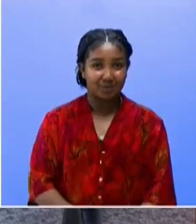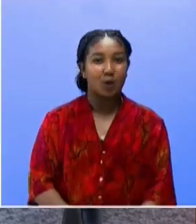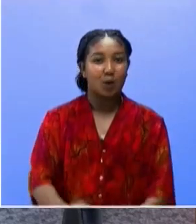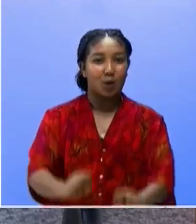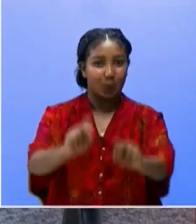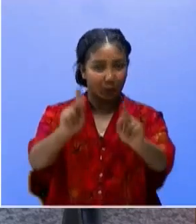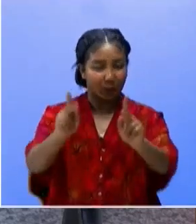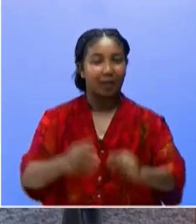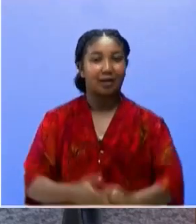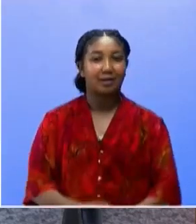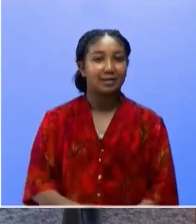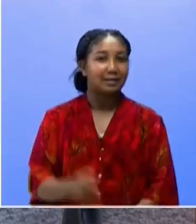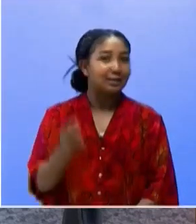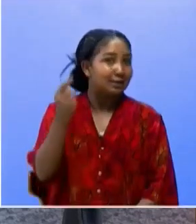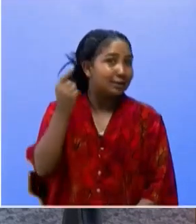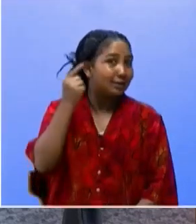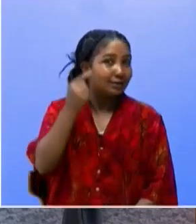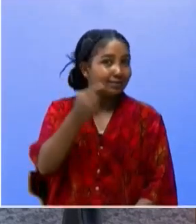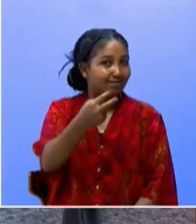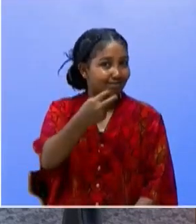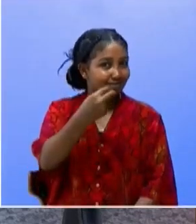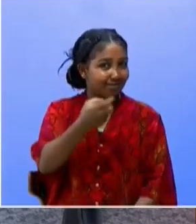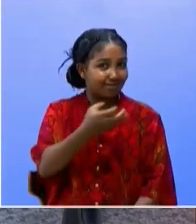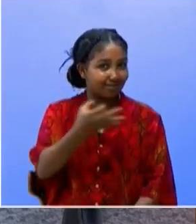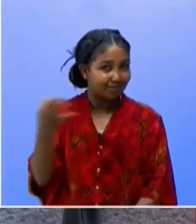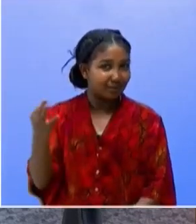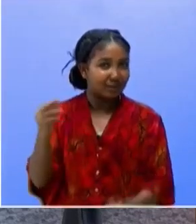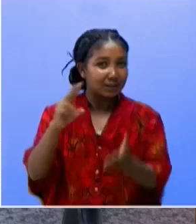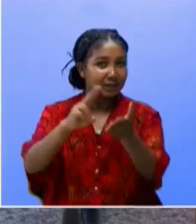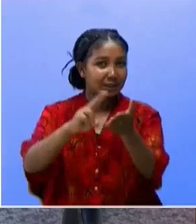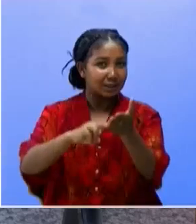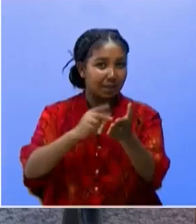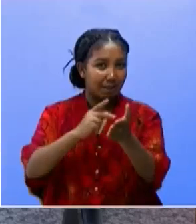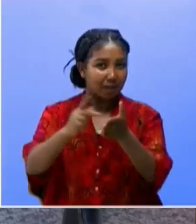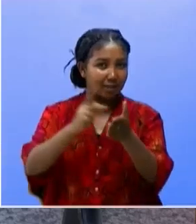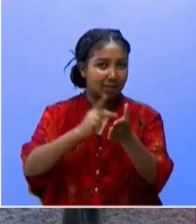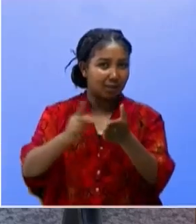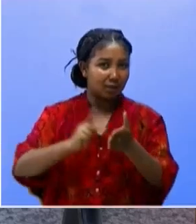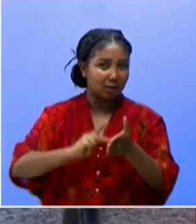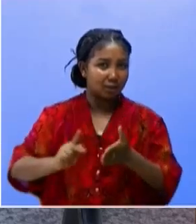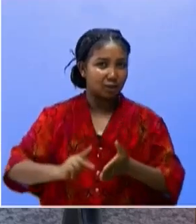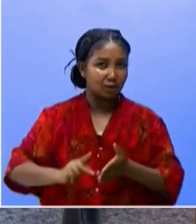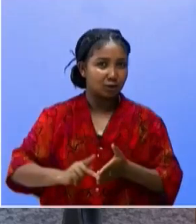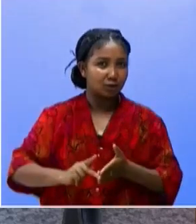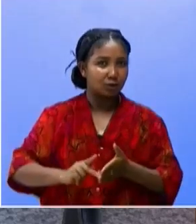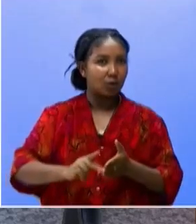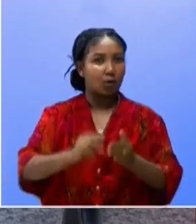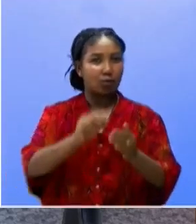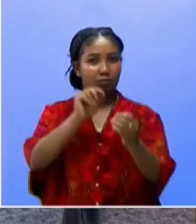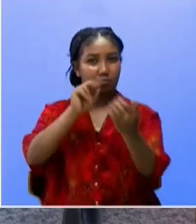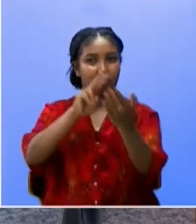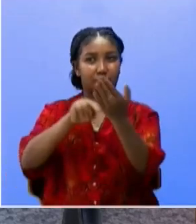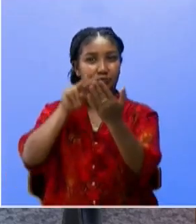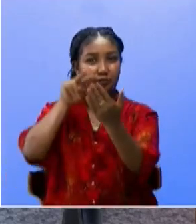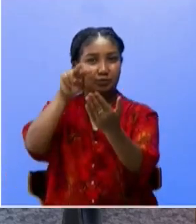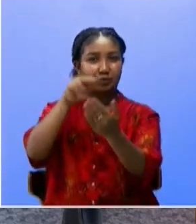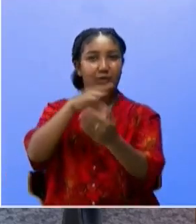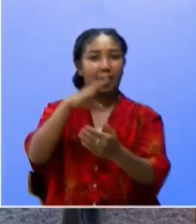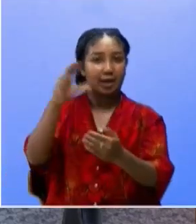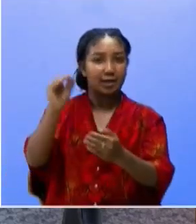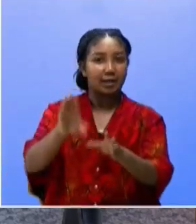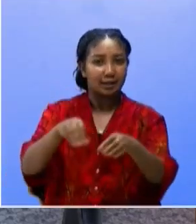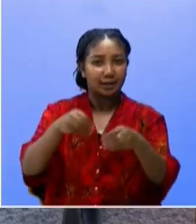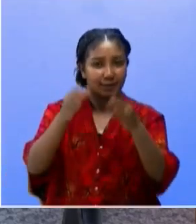Okay. Listen to me carefully. Read the passage that you're going to see on the screen and